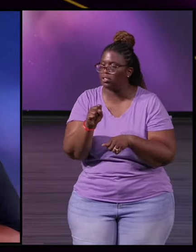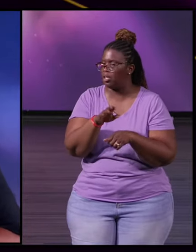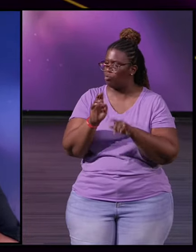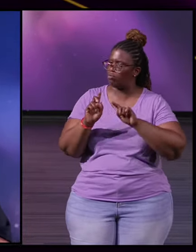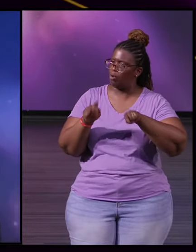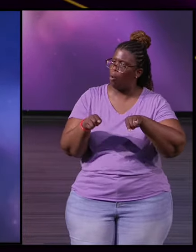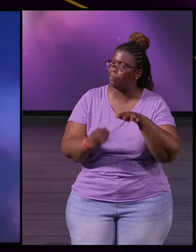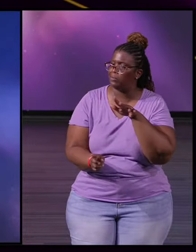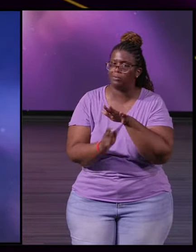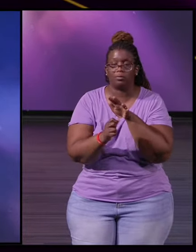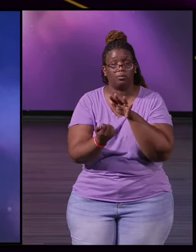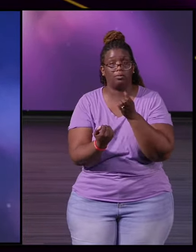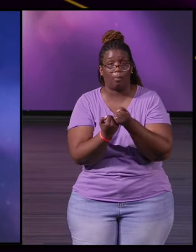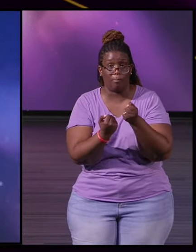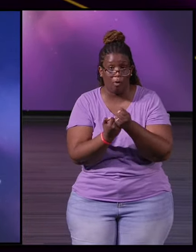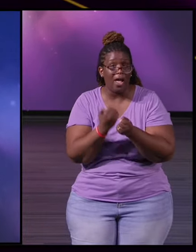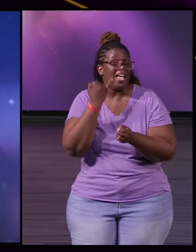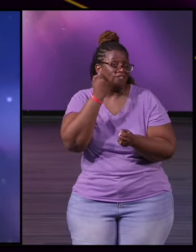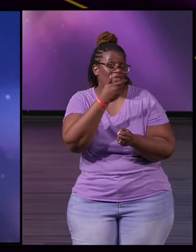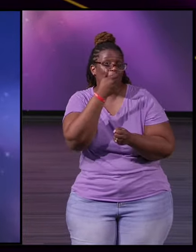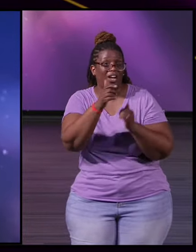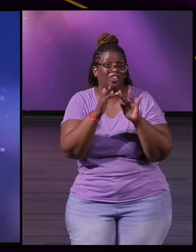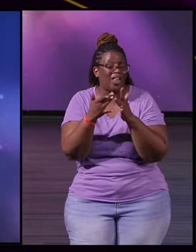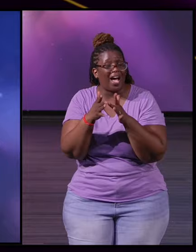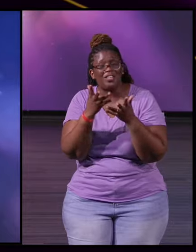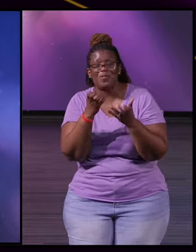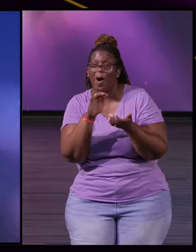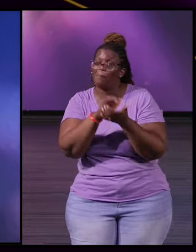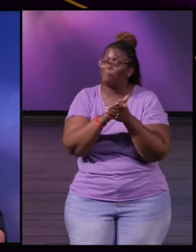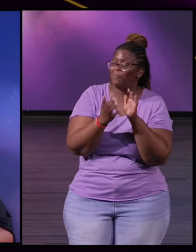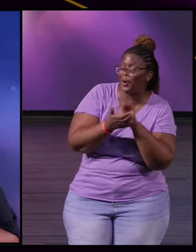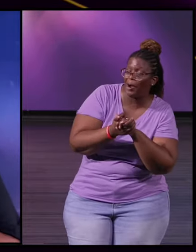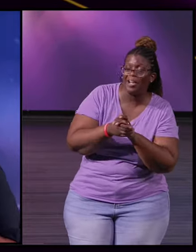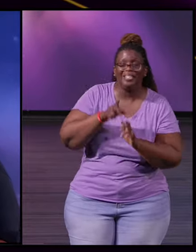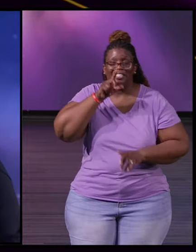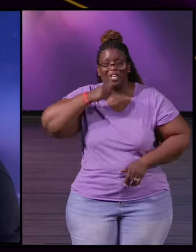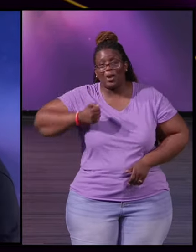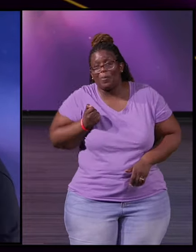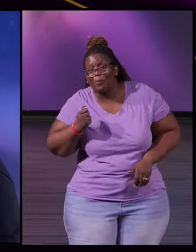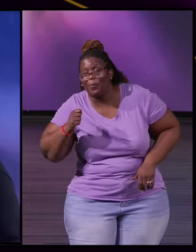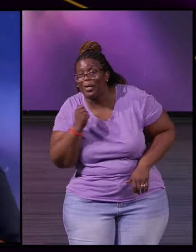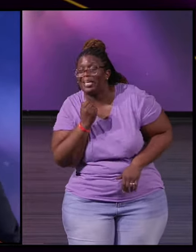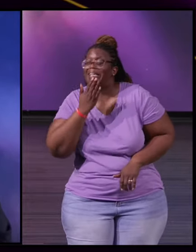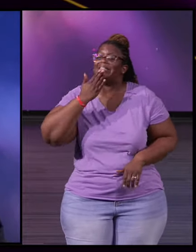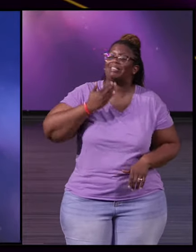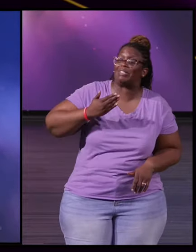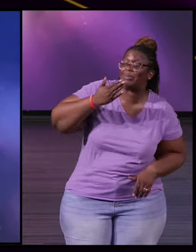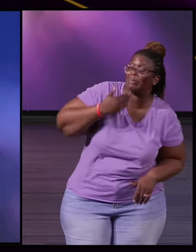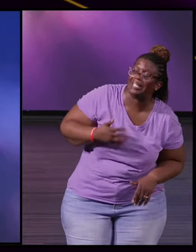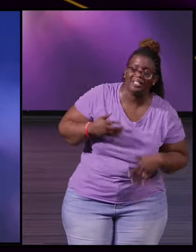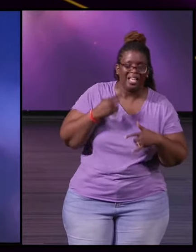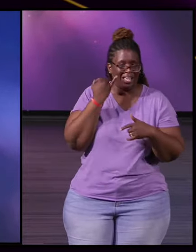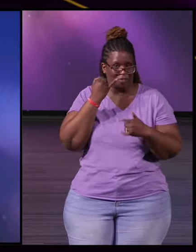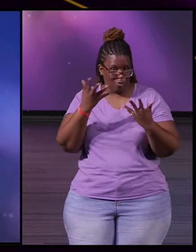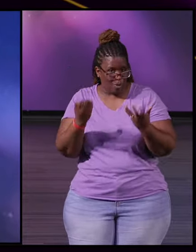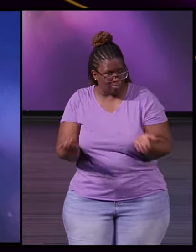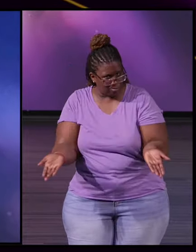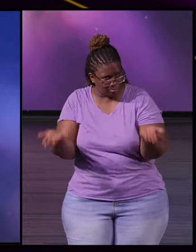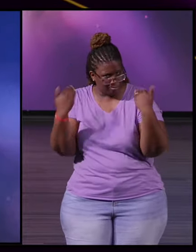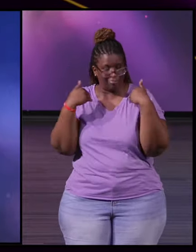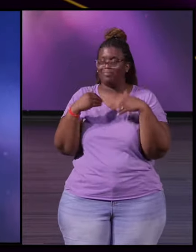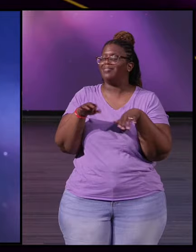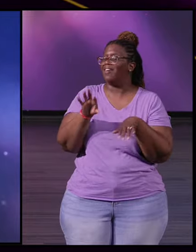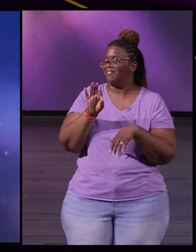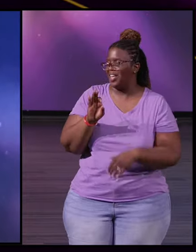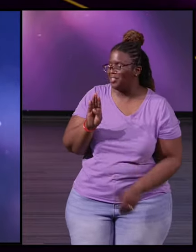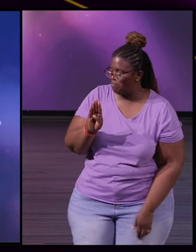happen to be watching on East City and you want a little burger, a little rib, a little chicken wing, a little sweet treat, we got some funnel cakes, come on down. And on our